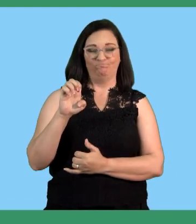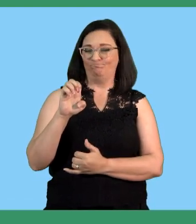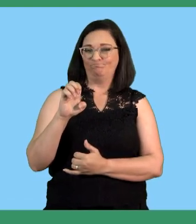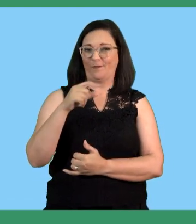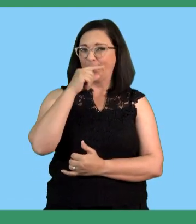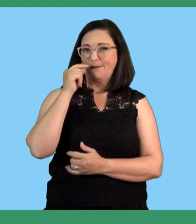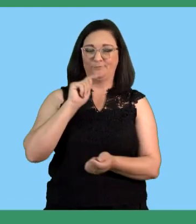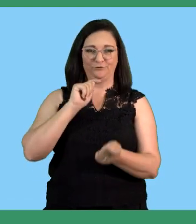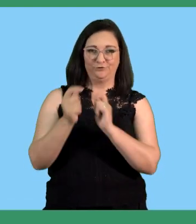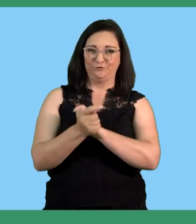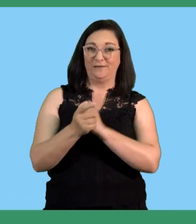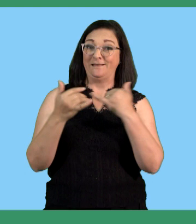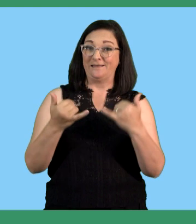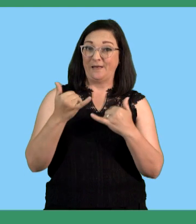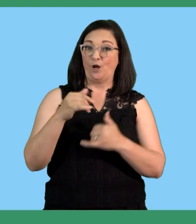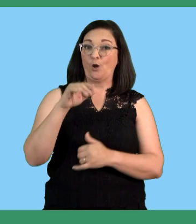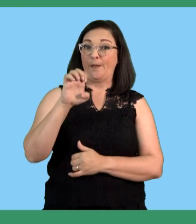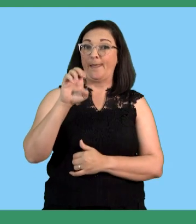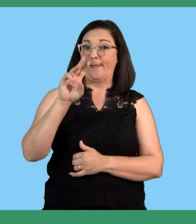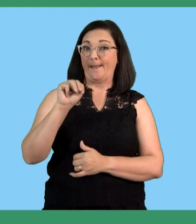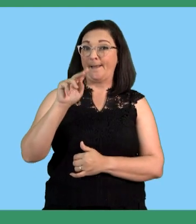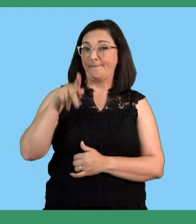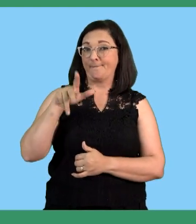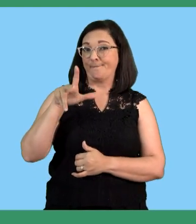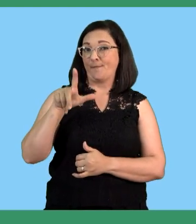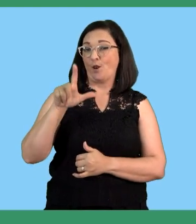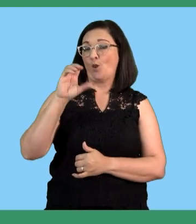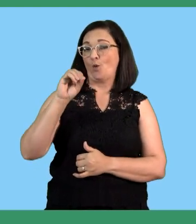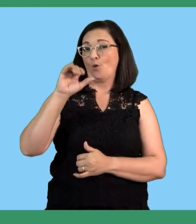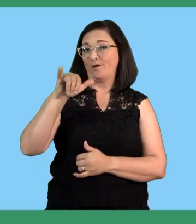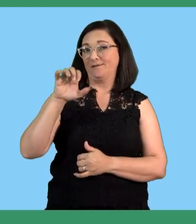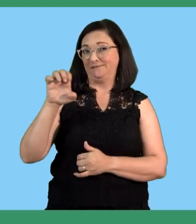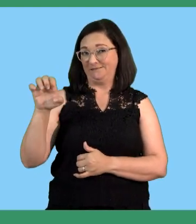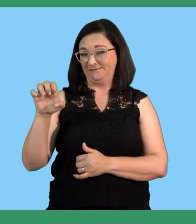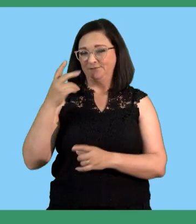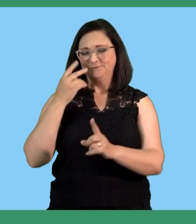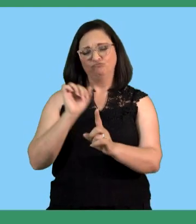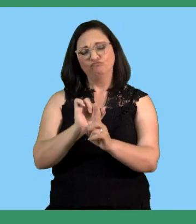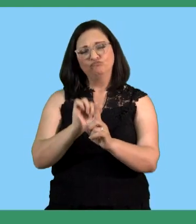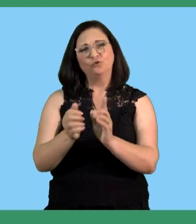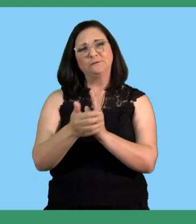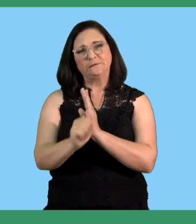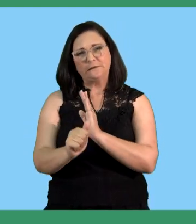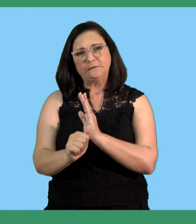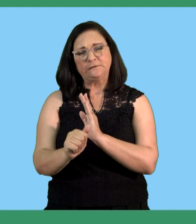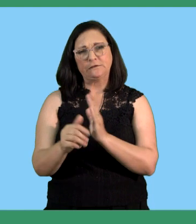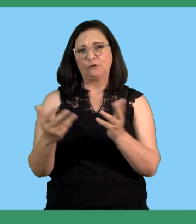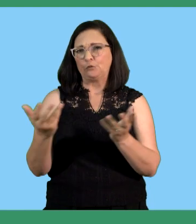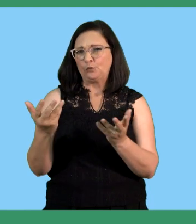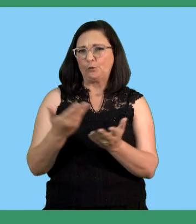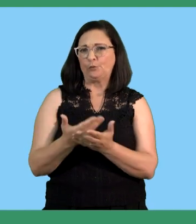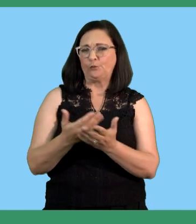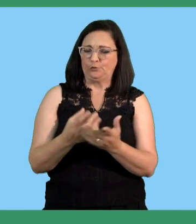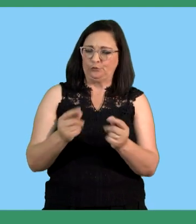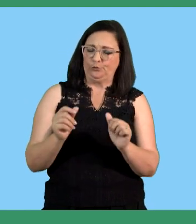employee. So a specific job is assigned to the selected candidate, but we now need to look at your skills, your abilities, where you will